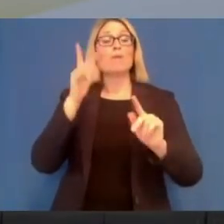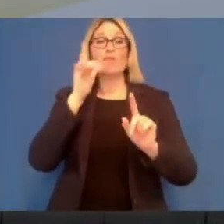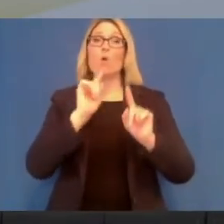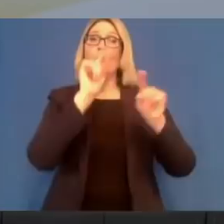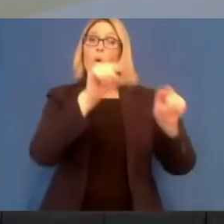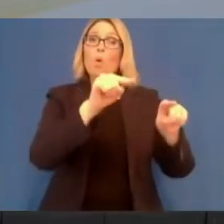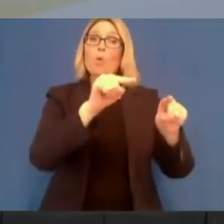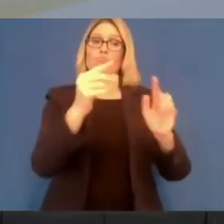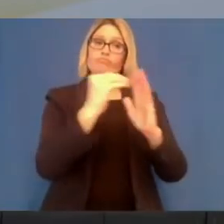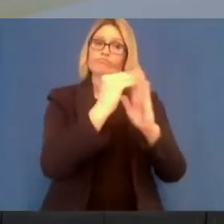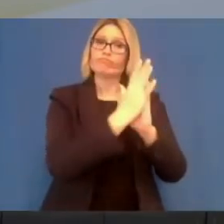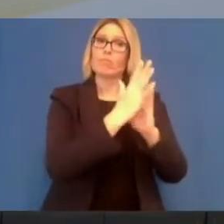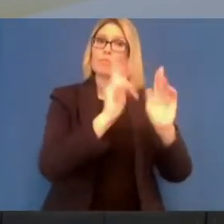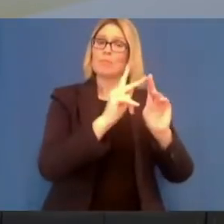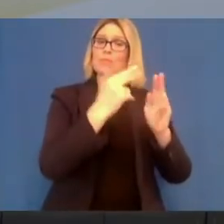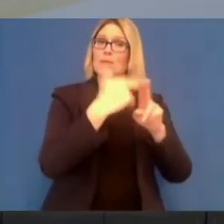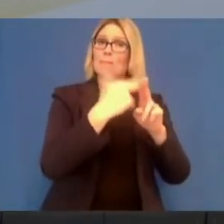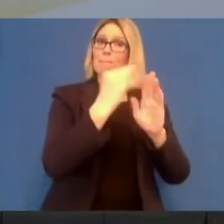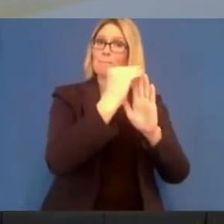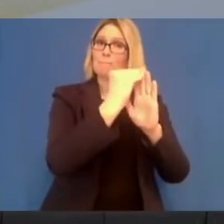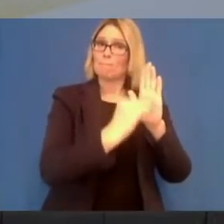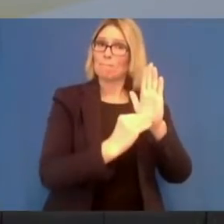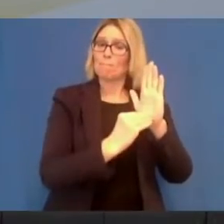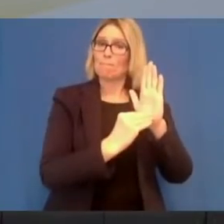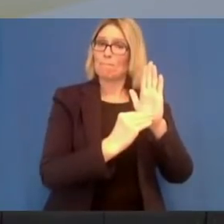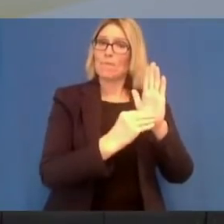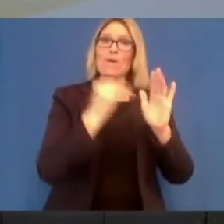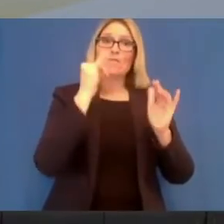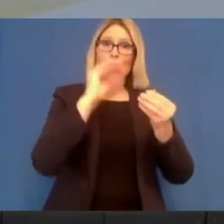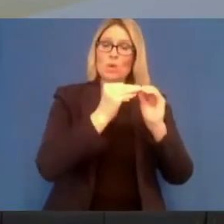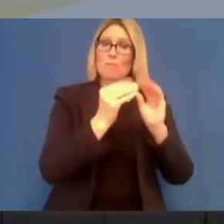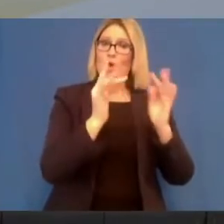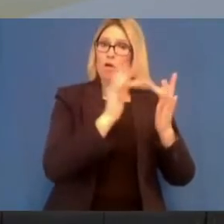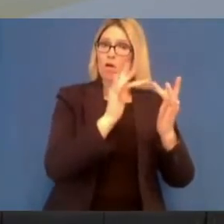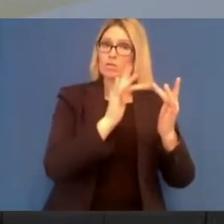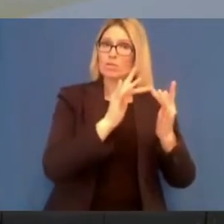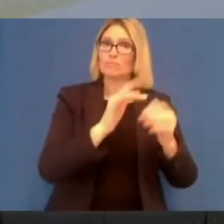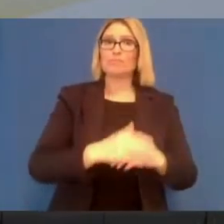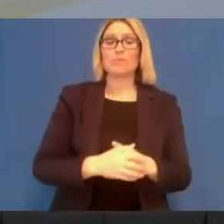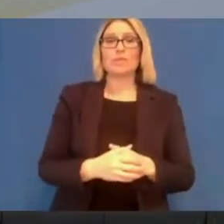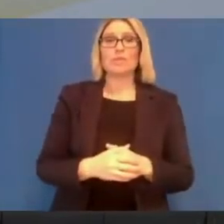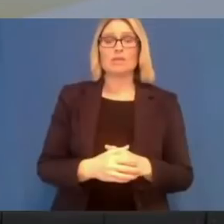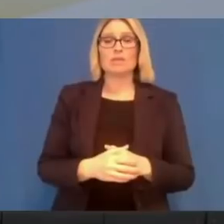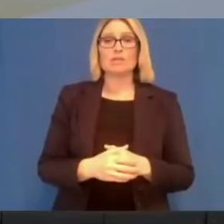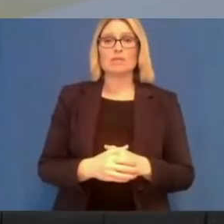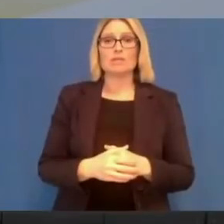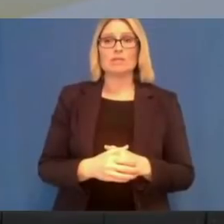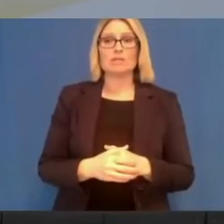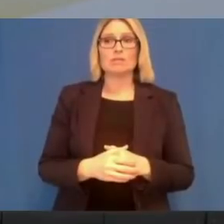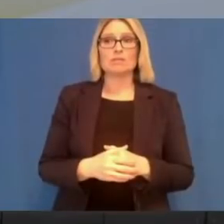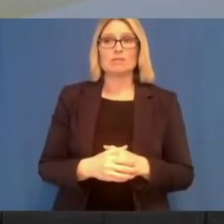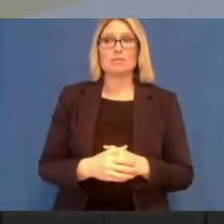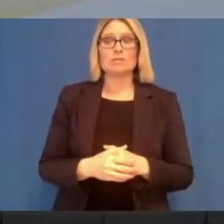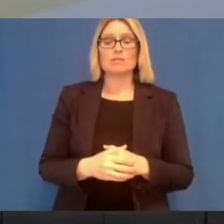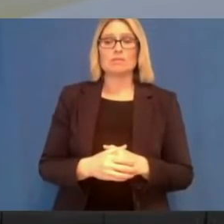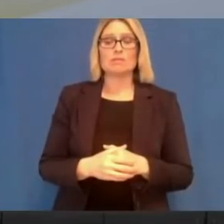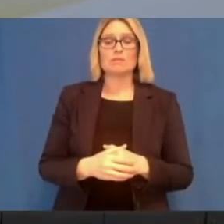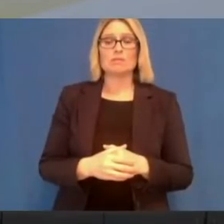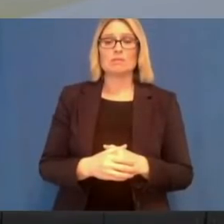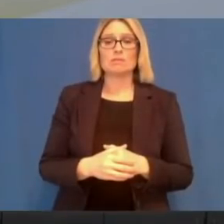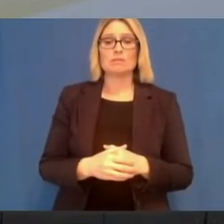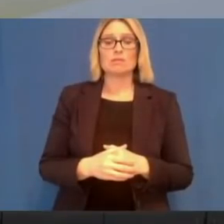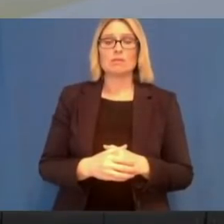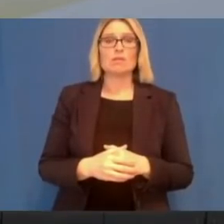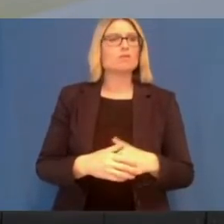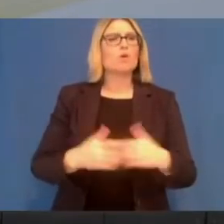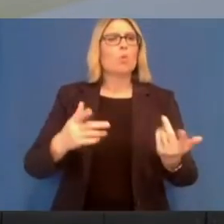complete, accessible, easy to read. Have been people, I guess, is there a certain standard for record keeping,